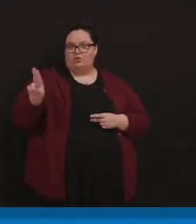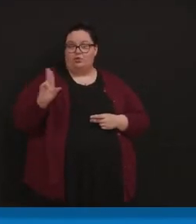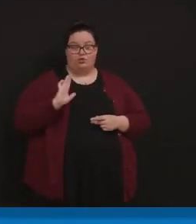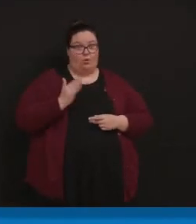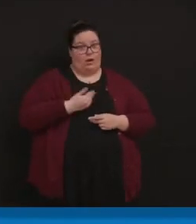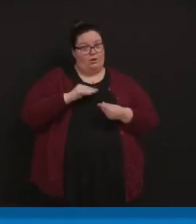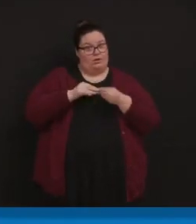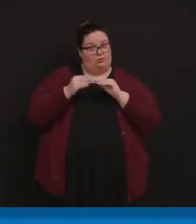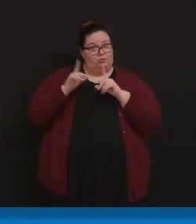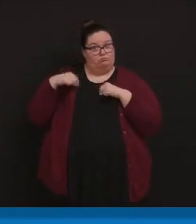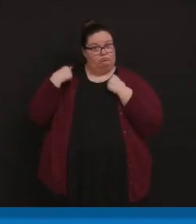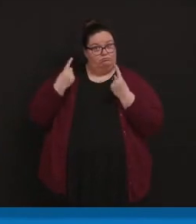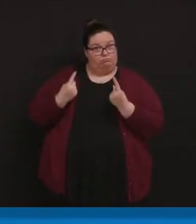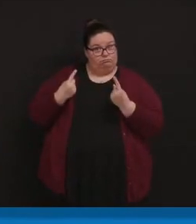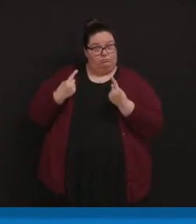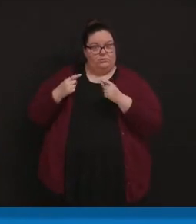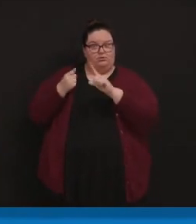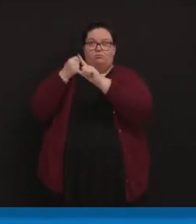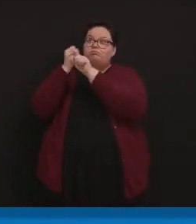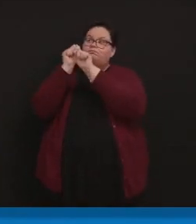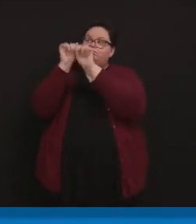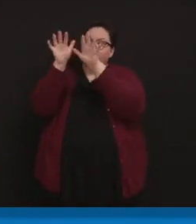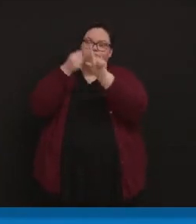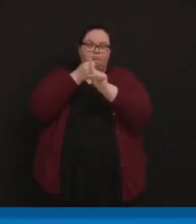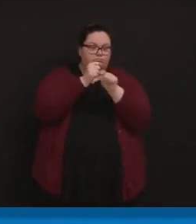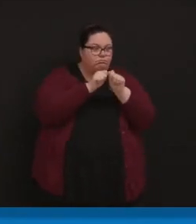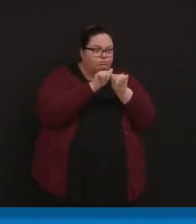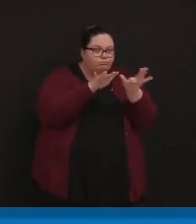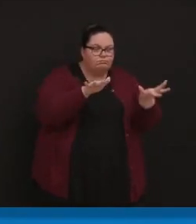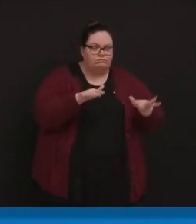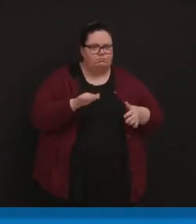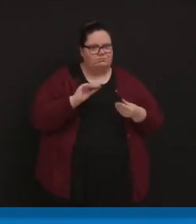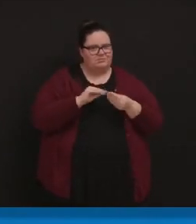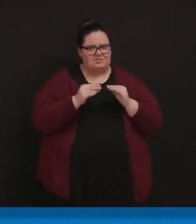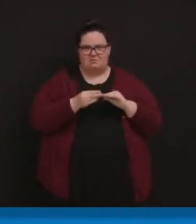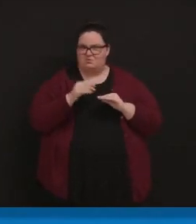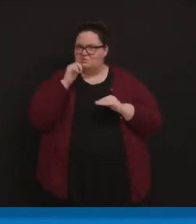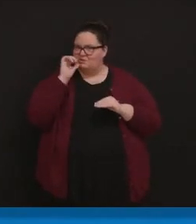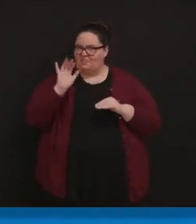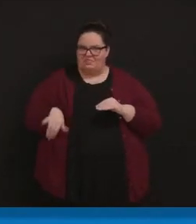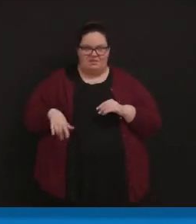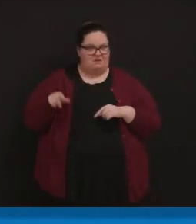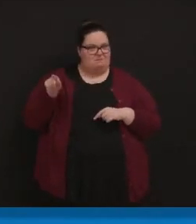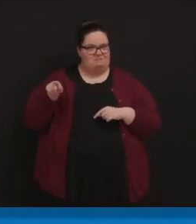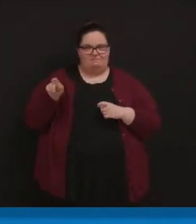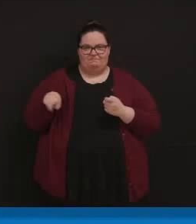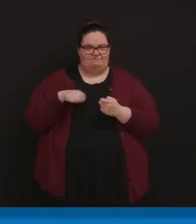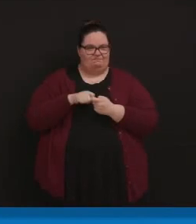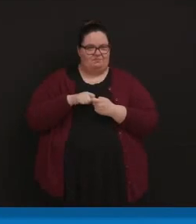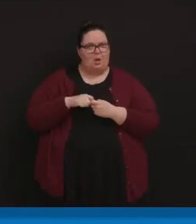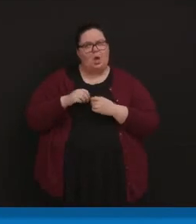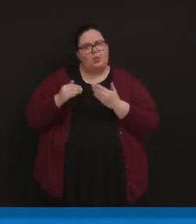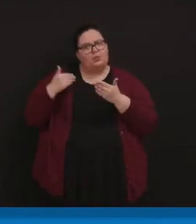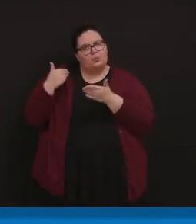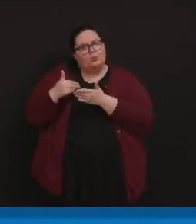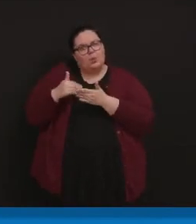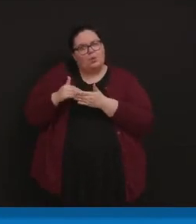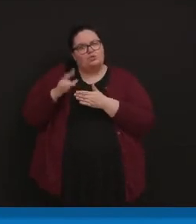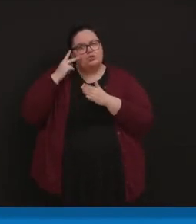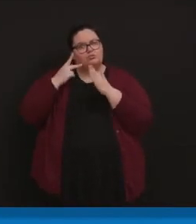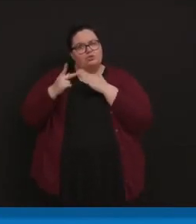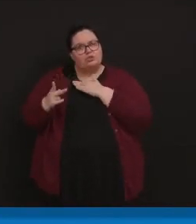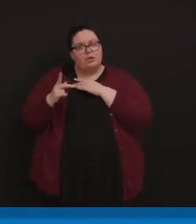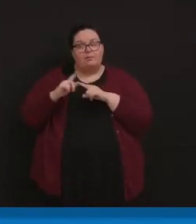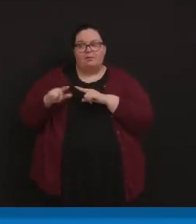at our data from every outbreak during the pandemic, and our numbers aren't quite exactly the same. They're not far off, but that's